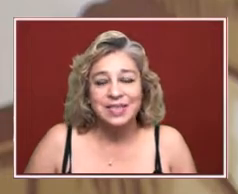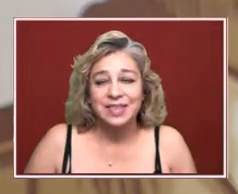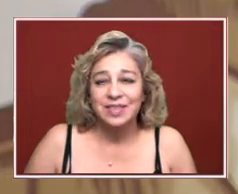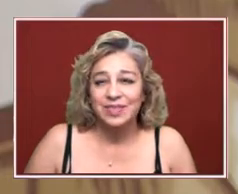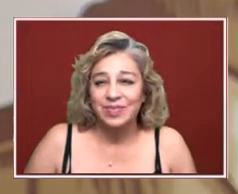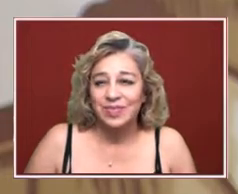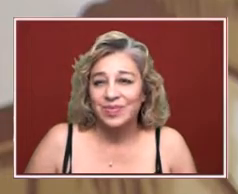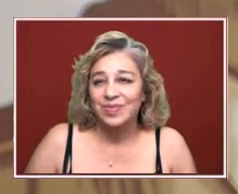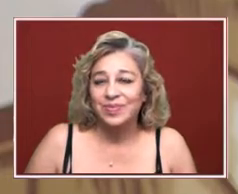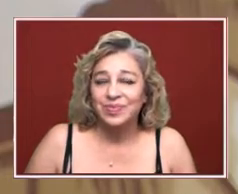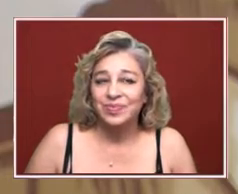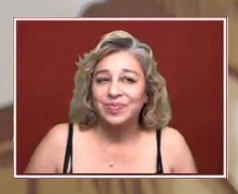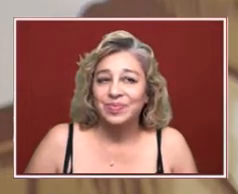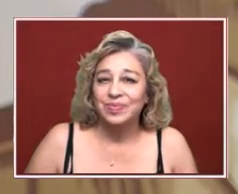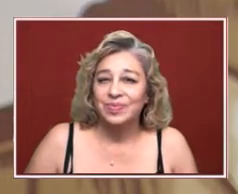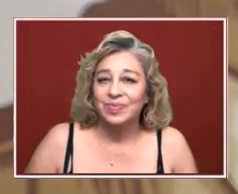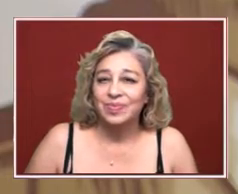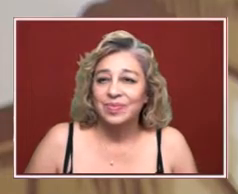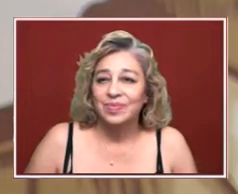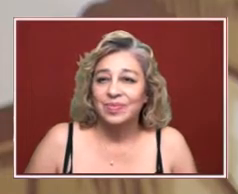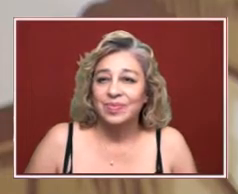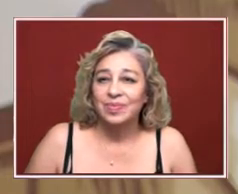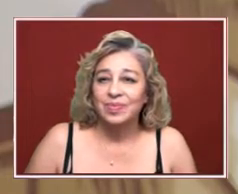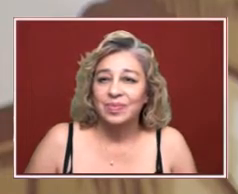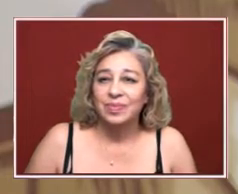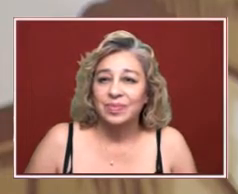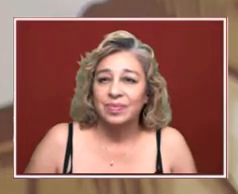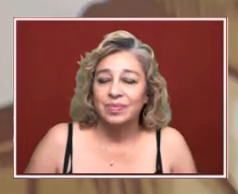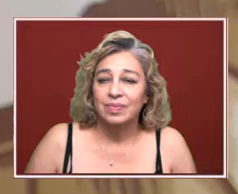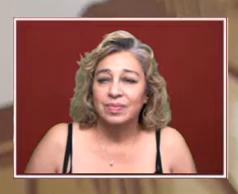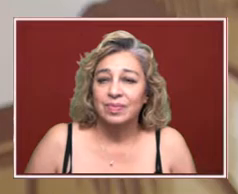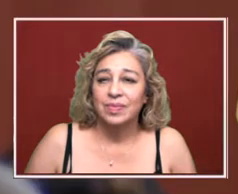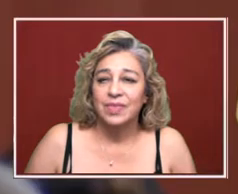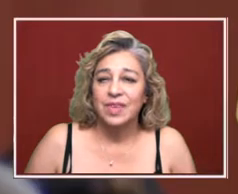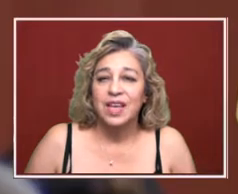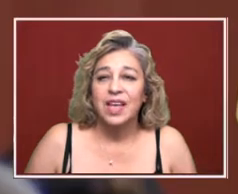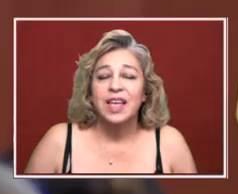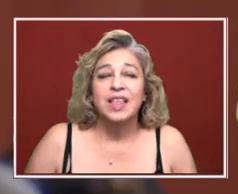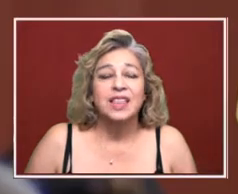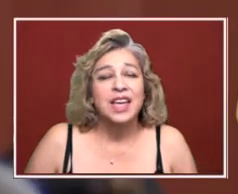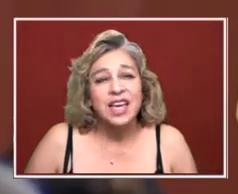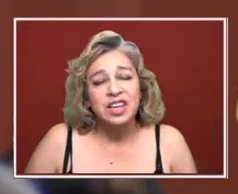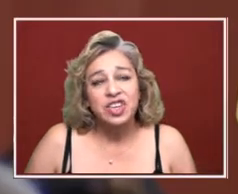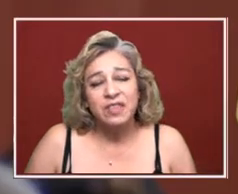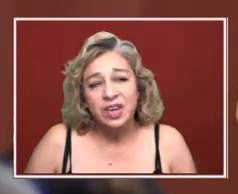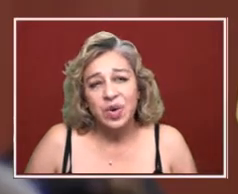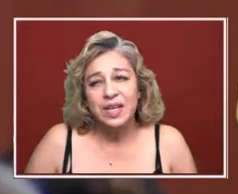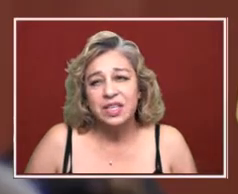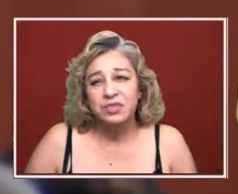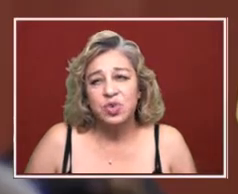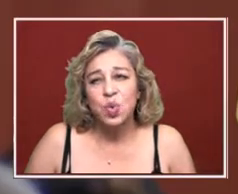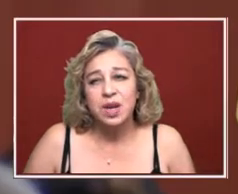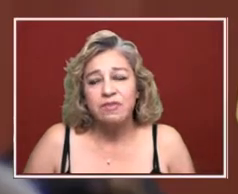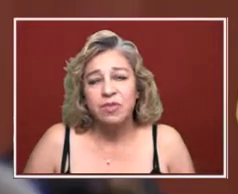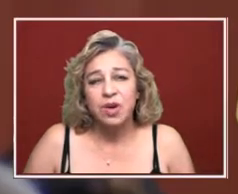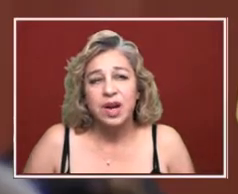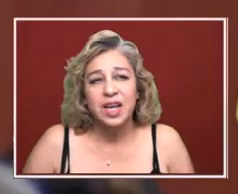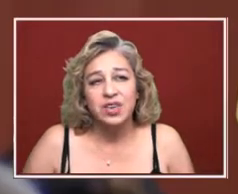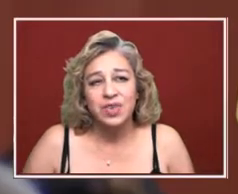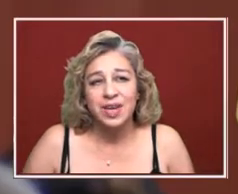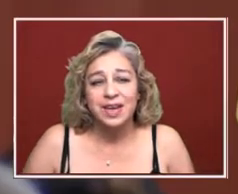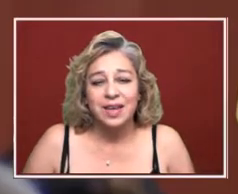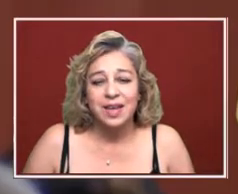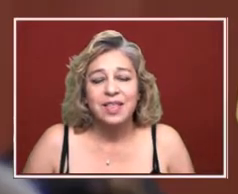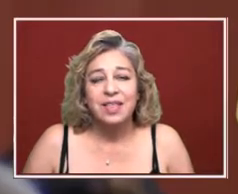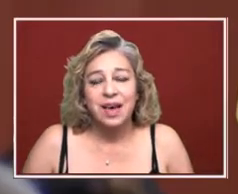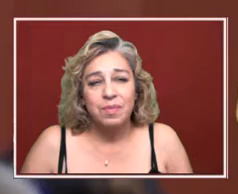300,000. Con becas de 2,400 pesos mensuales. They each have a grant of